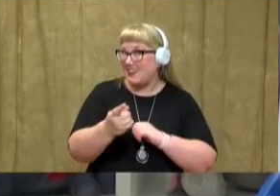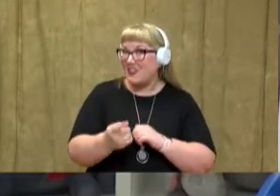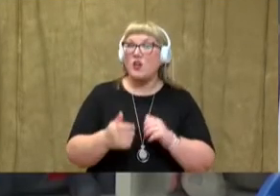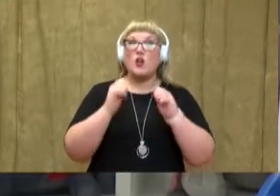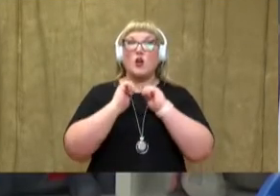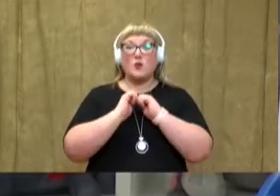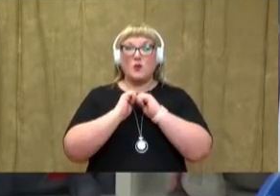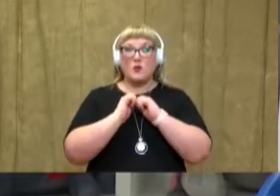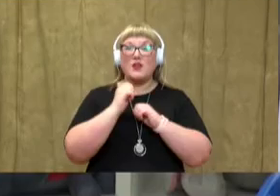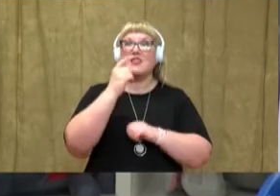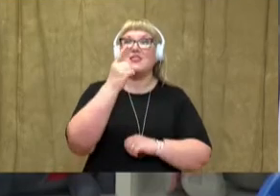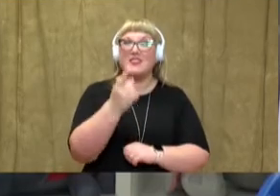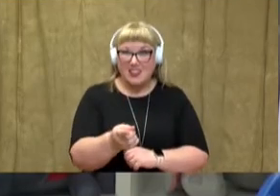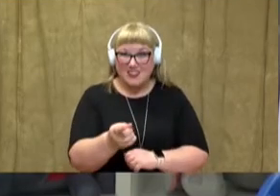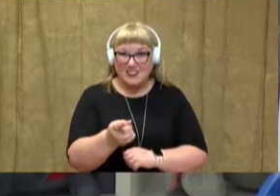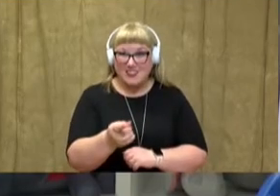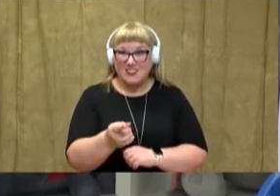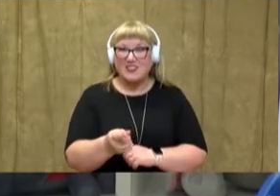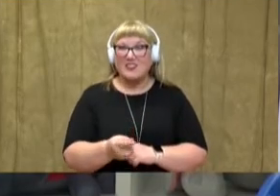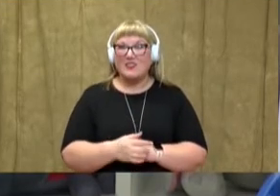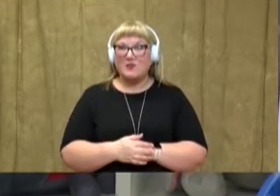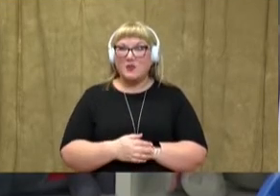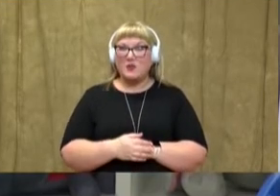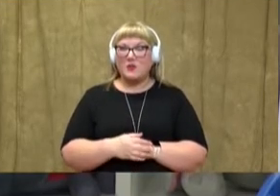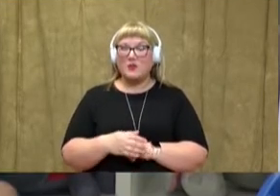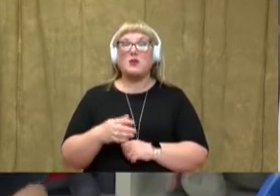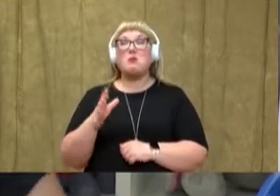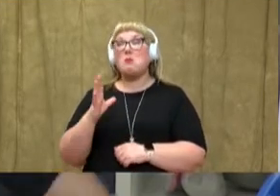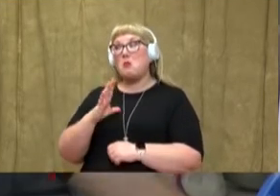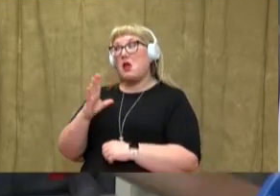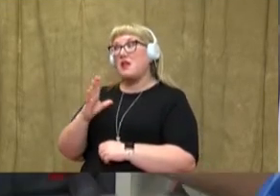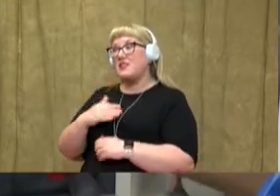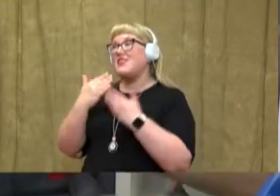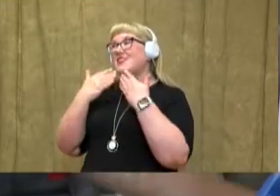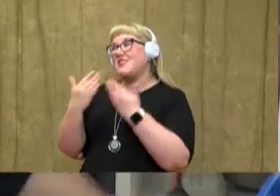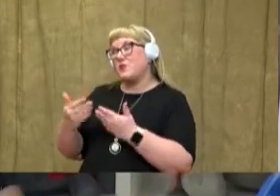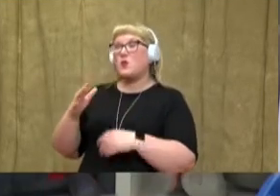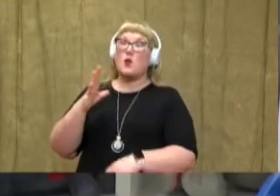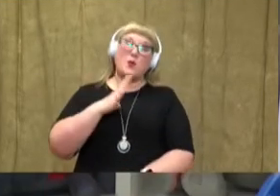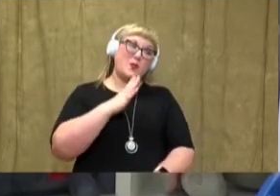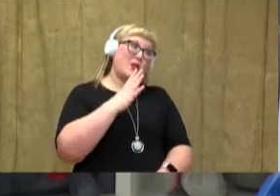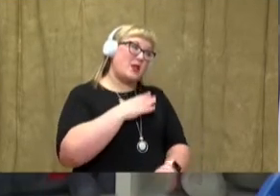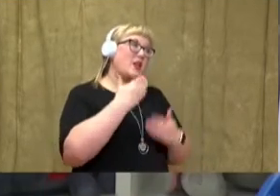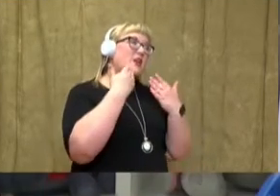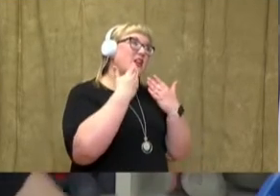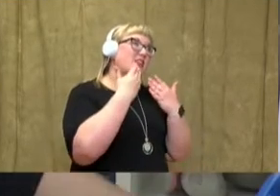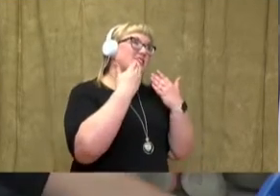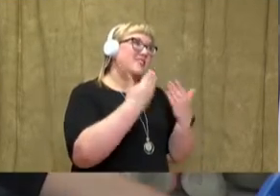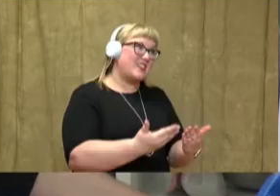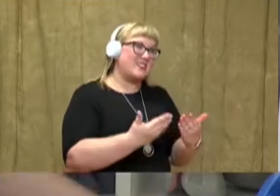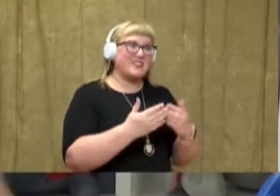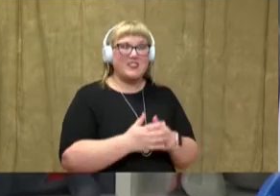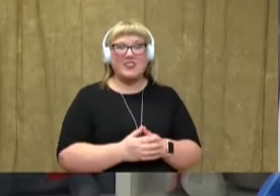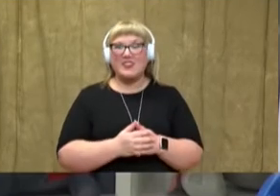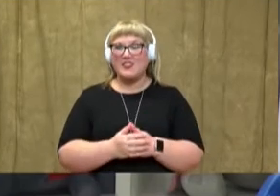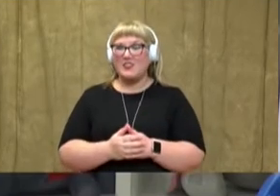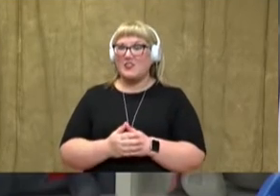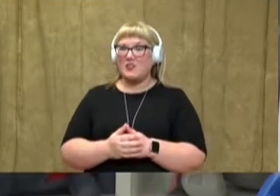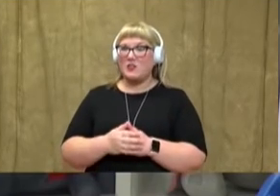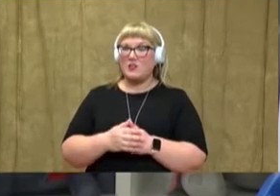estás? ¿Cómo estás? Muy bien, gracias. Muy bien, gracias.